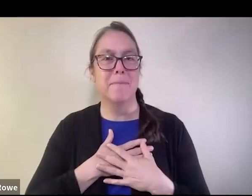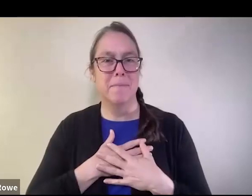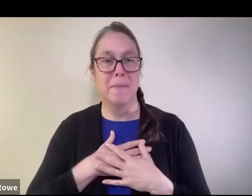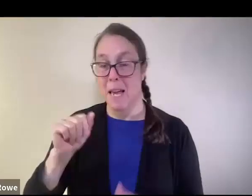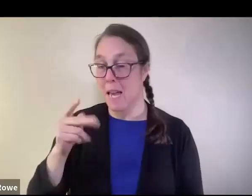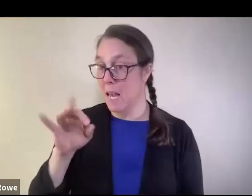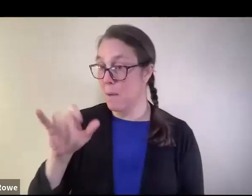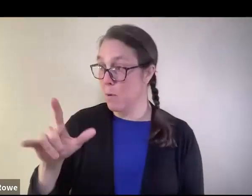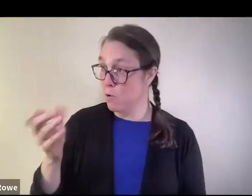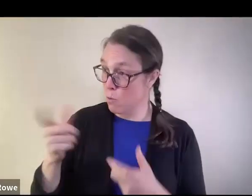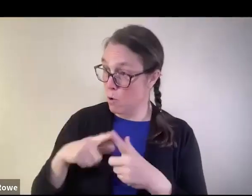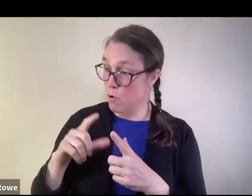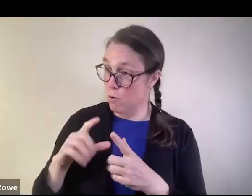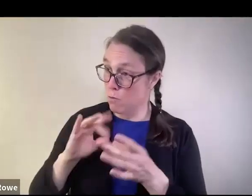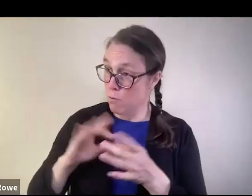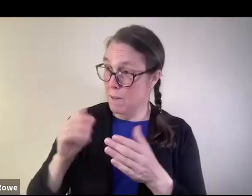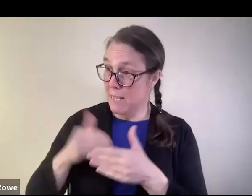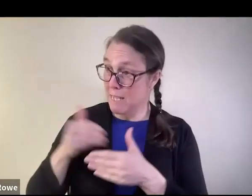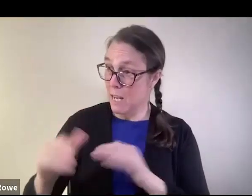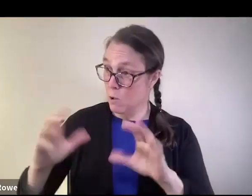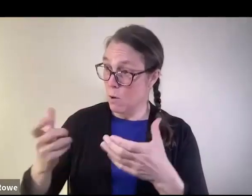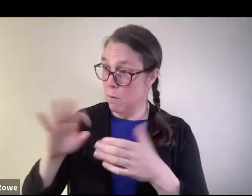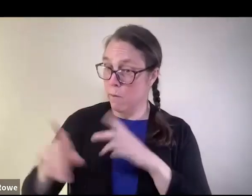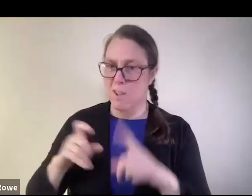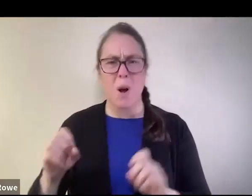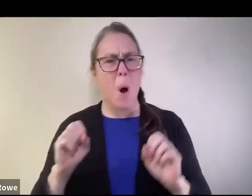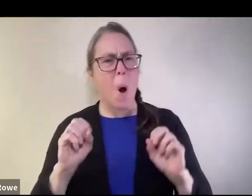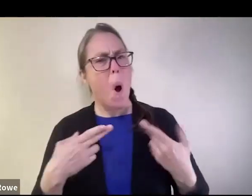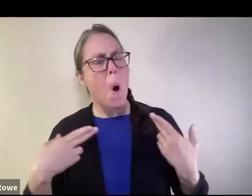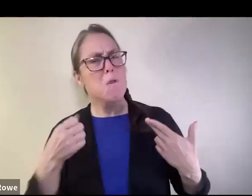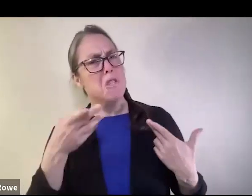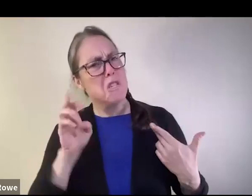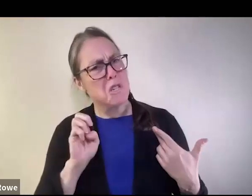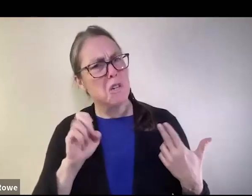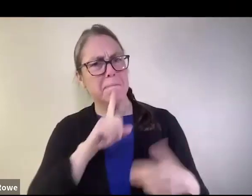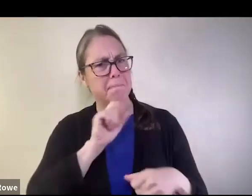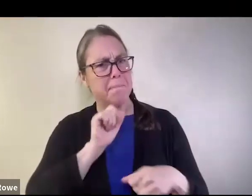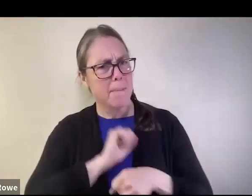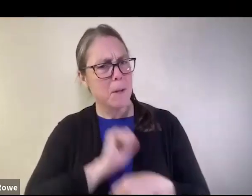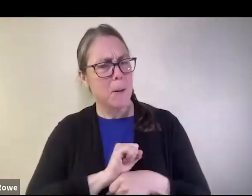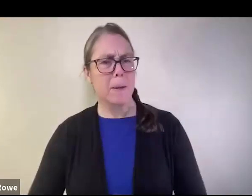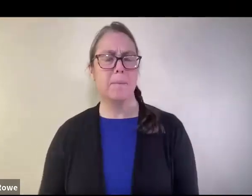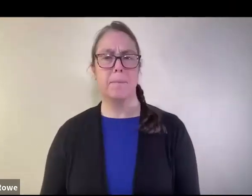to take the next set of questions? Oh, sure, absolutely.